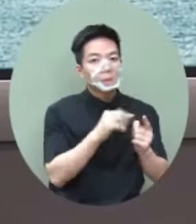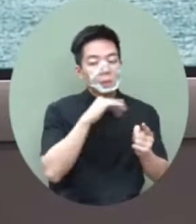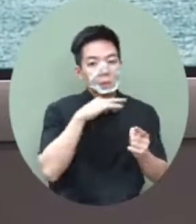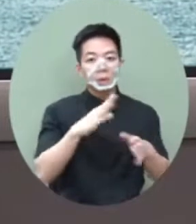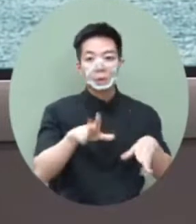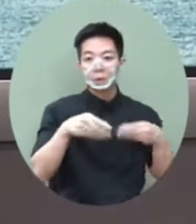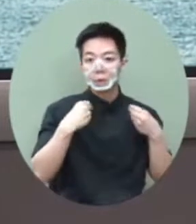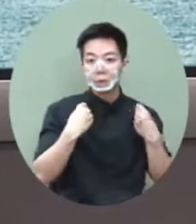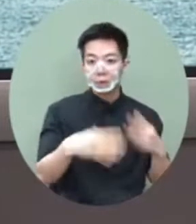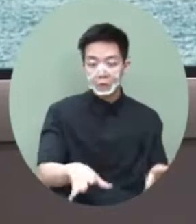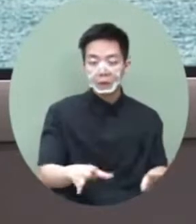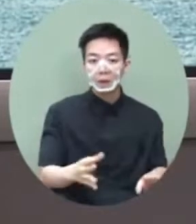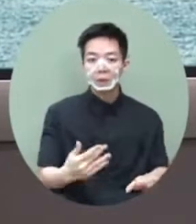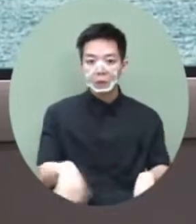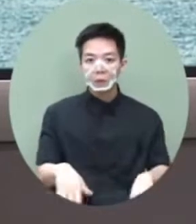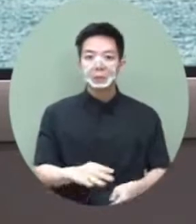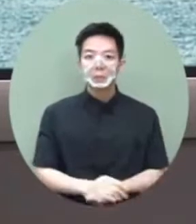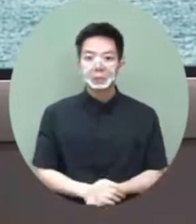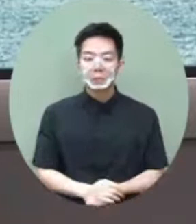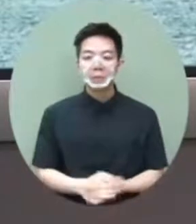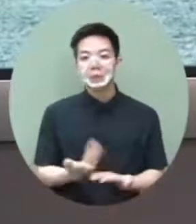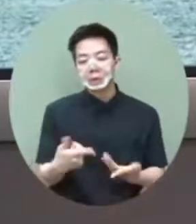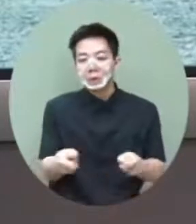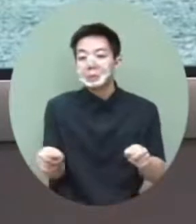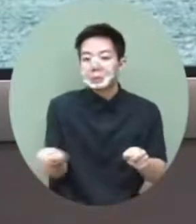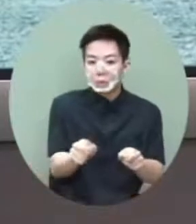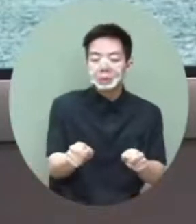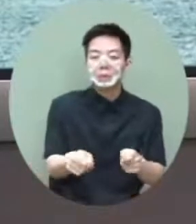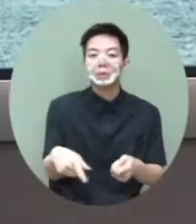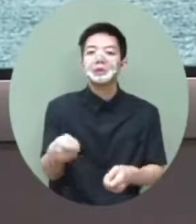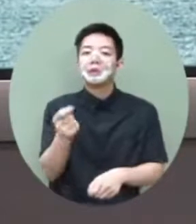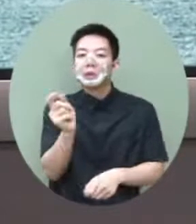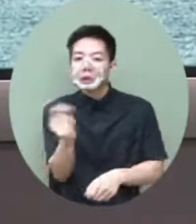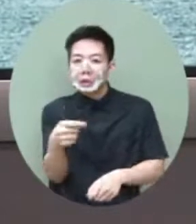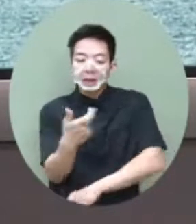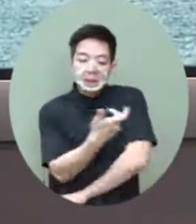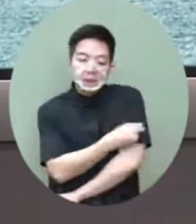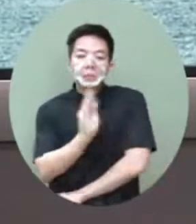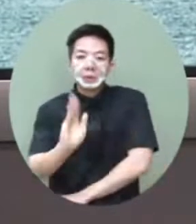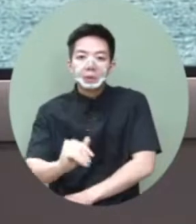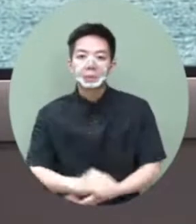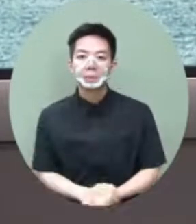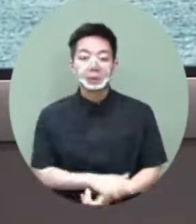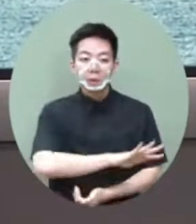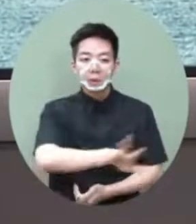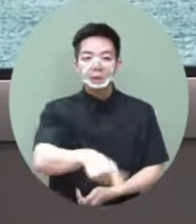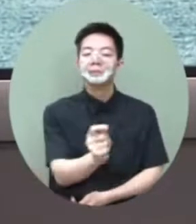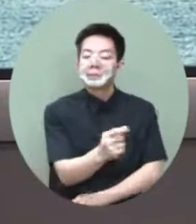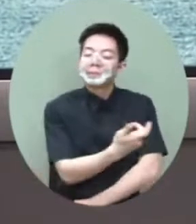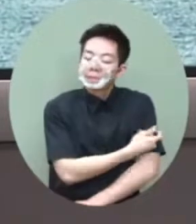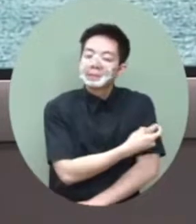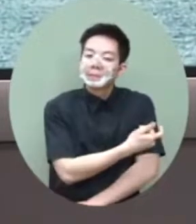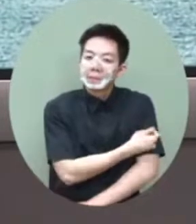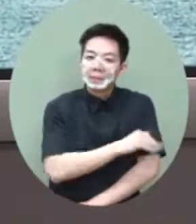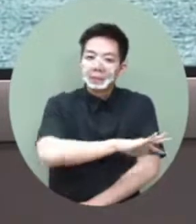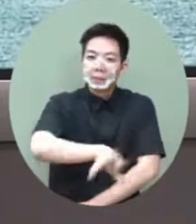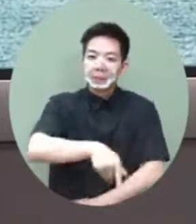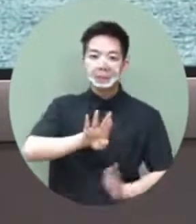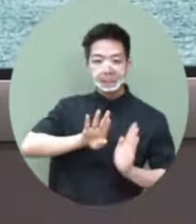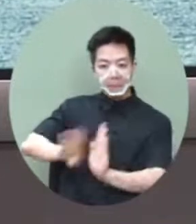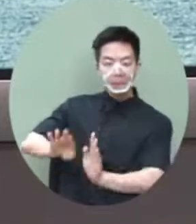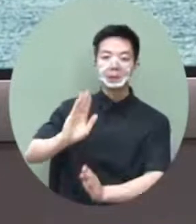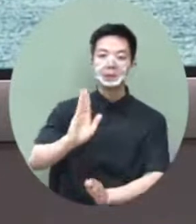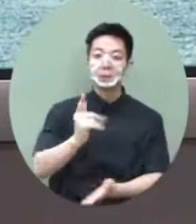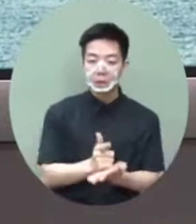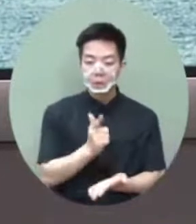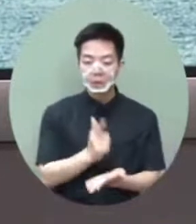dose. For those above the age of 12 and with a weak immune system, they can also receive an additional dose 3 months after